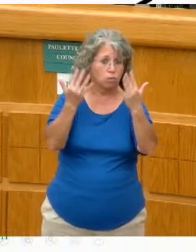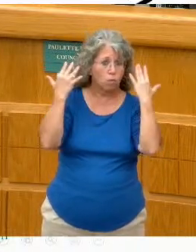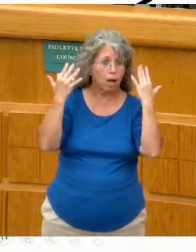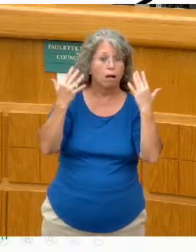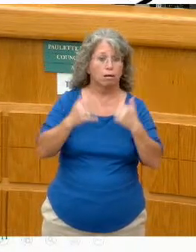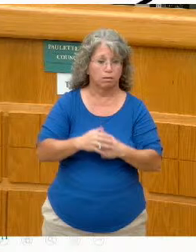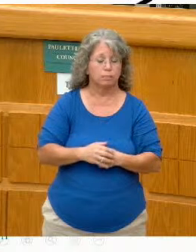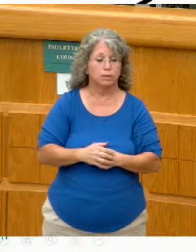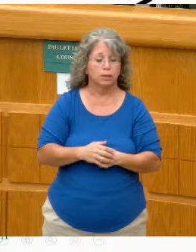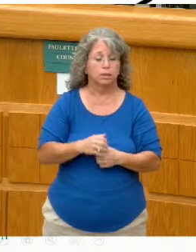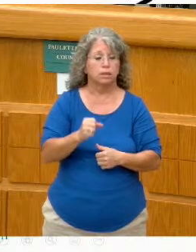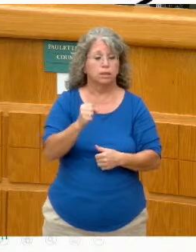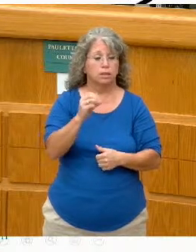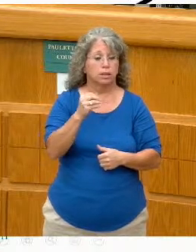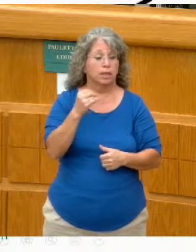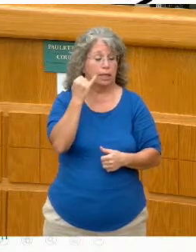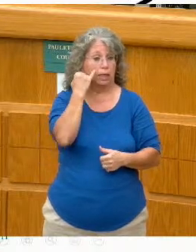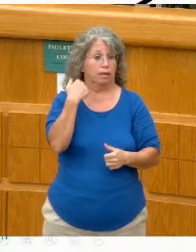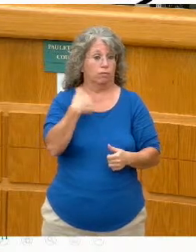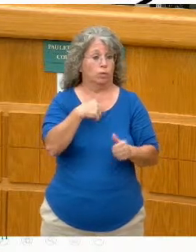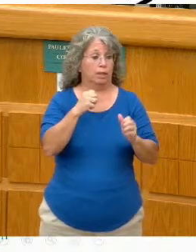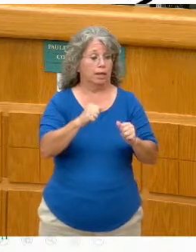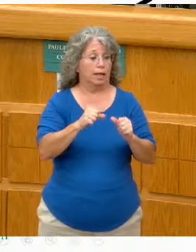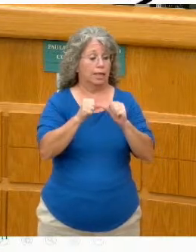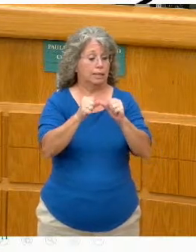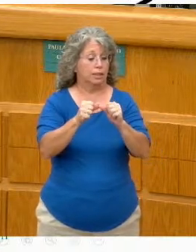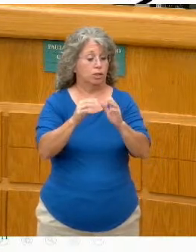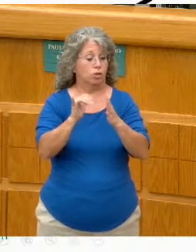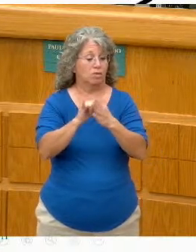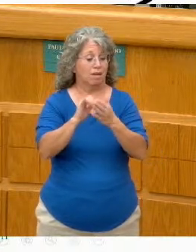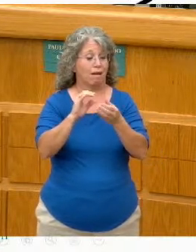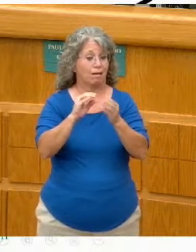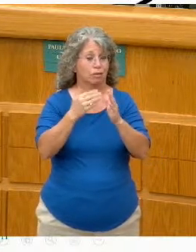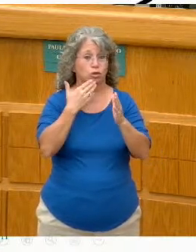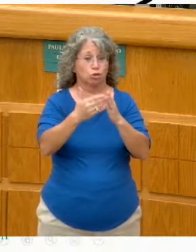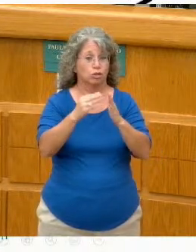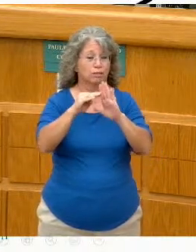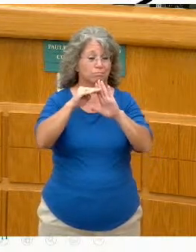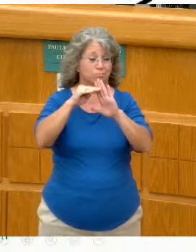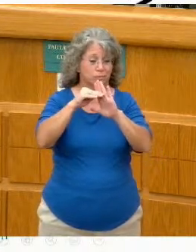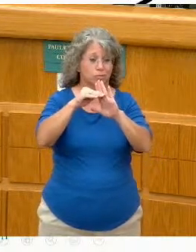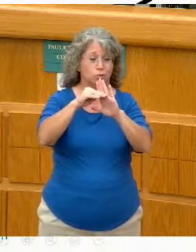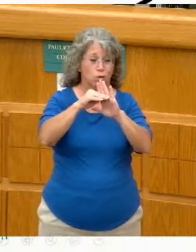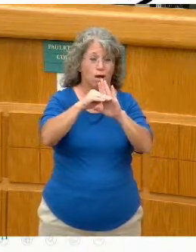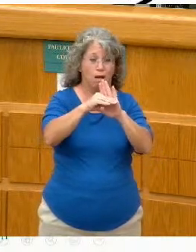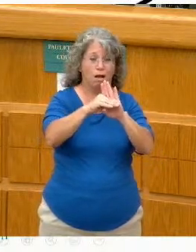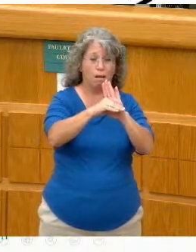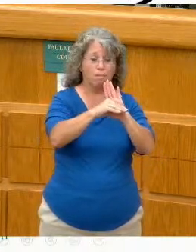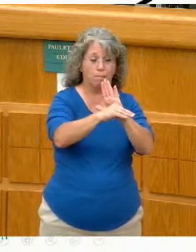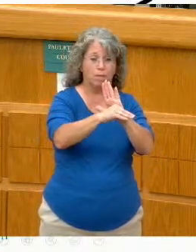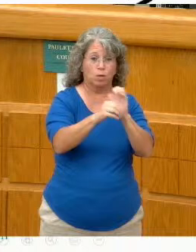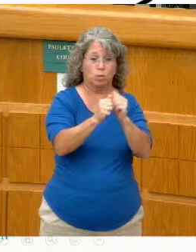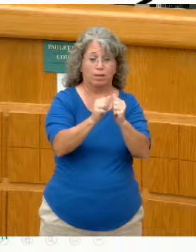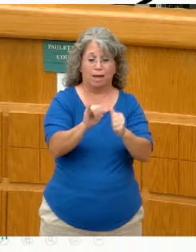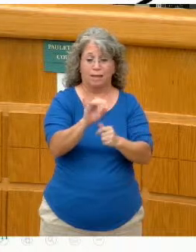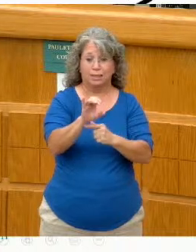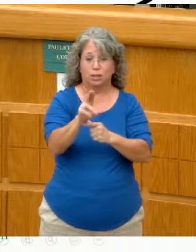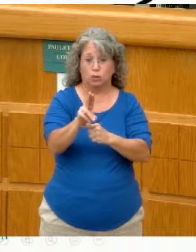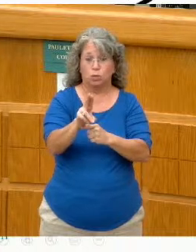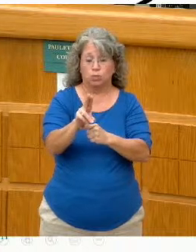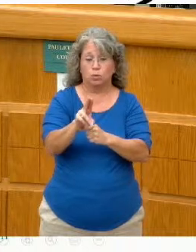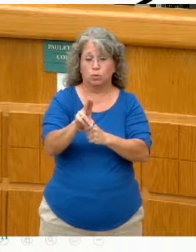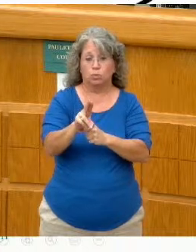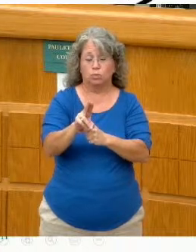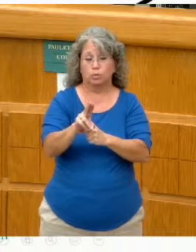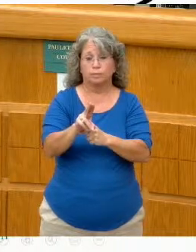fairly steep decline in the number of people in the ICU in the Coastal Bend area, and keep that going in the right direction, which